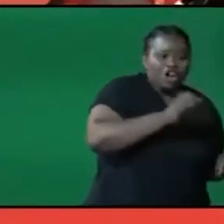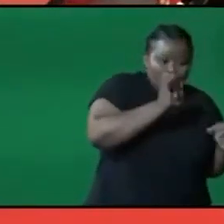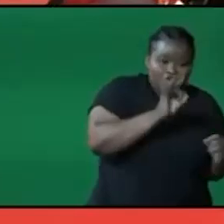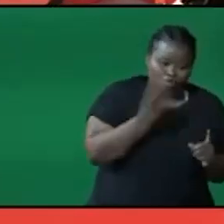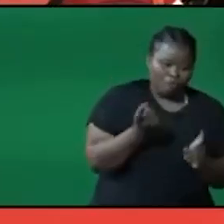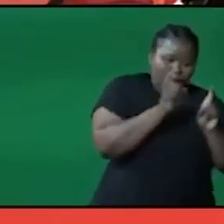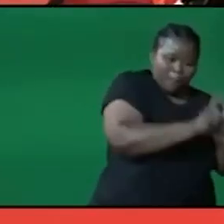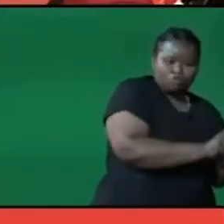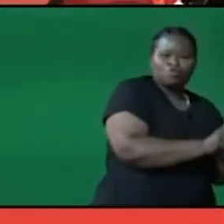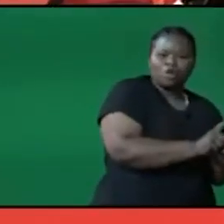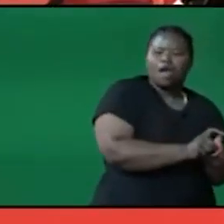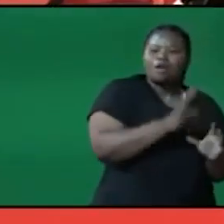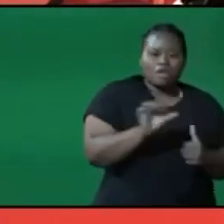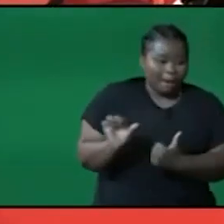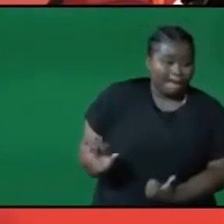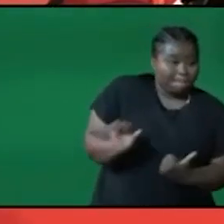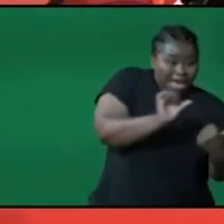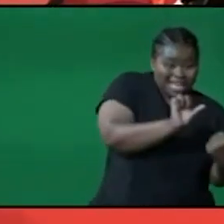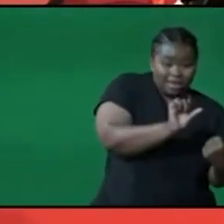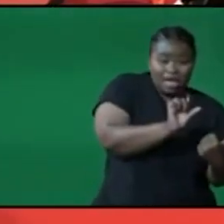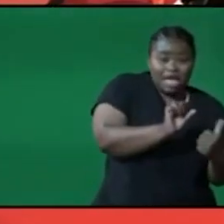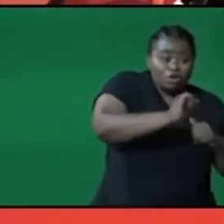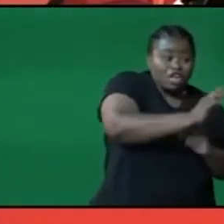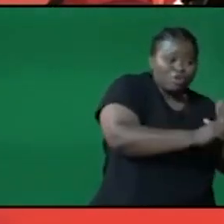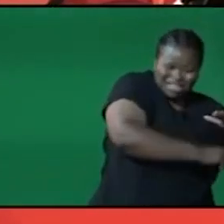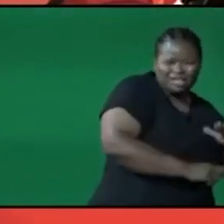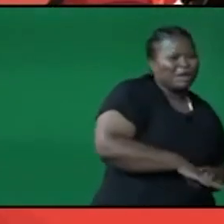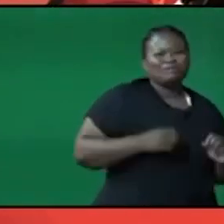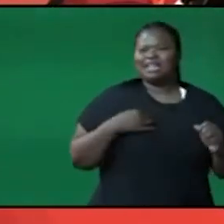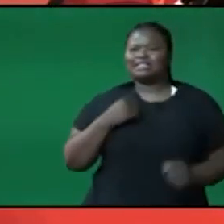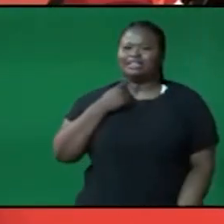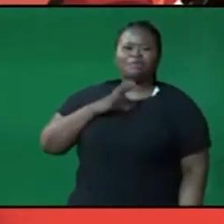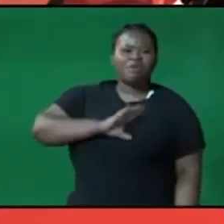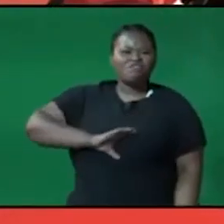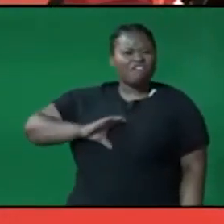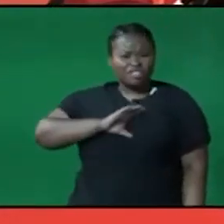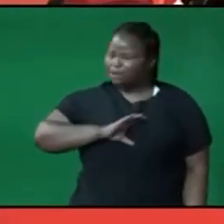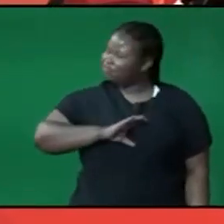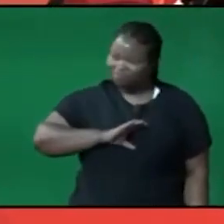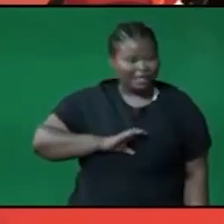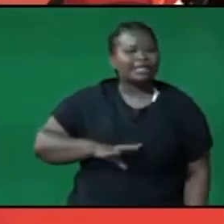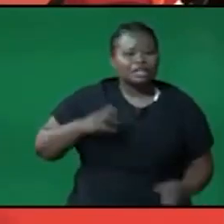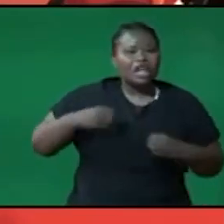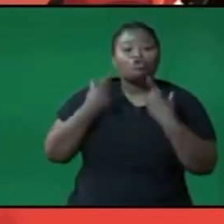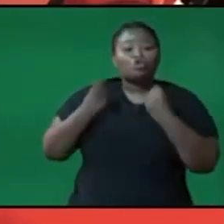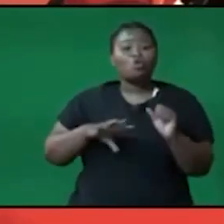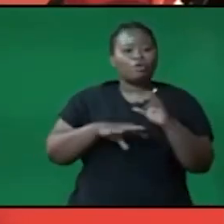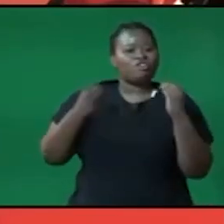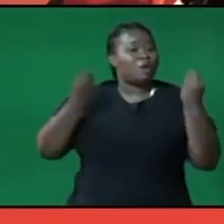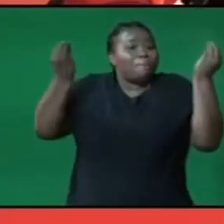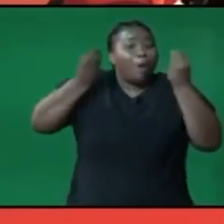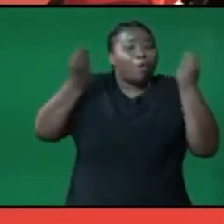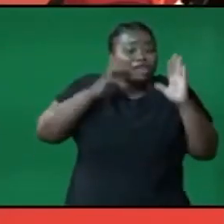come to you. Going Yona is inevitable. So don't stay so comfortably. Start making yourself popular in